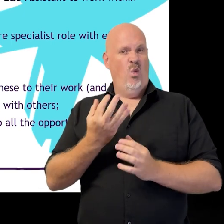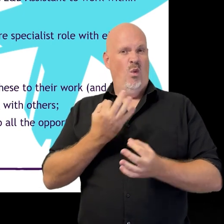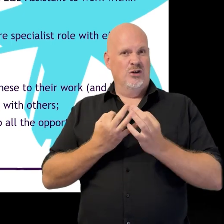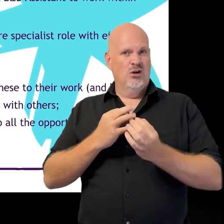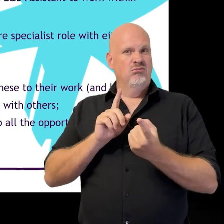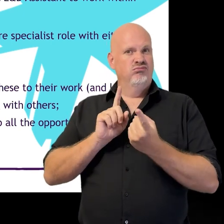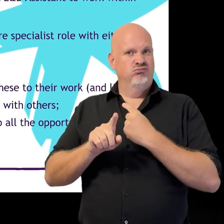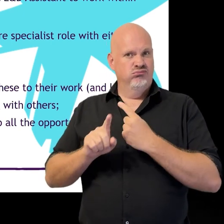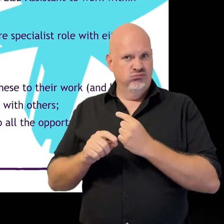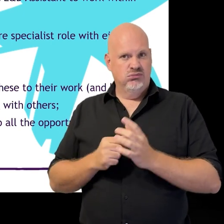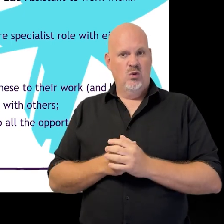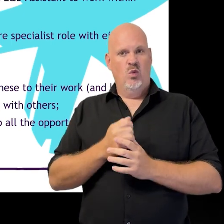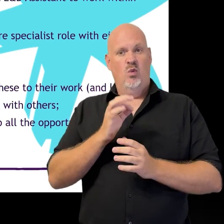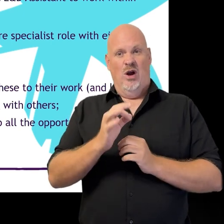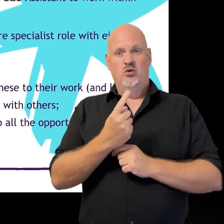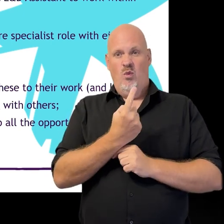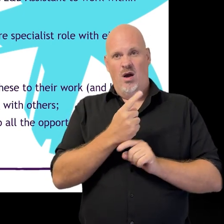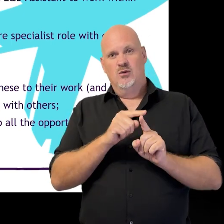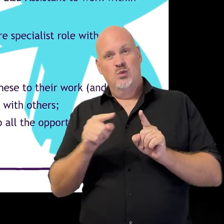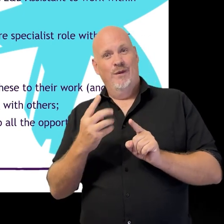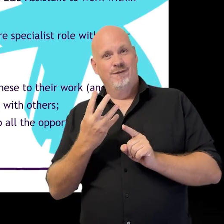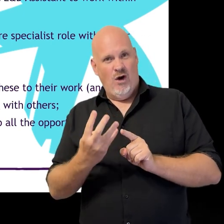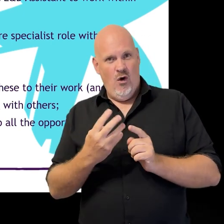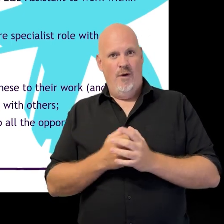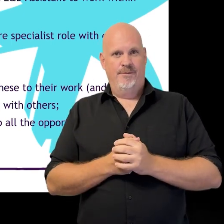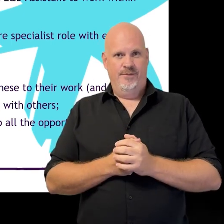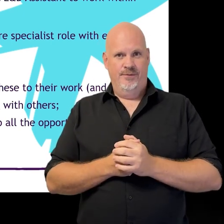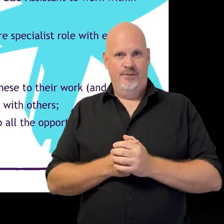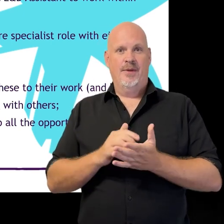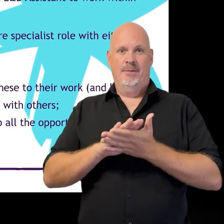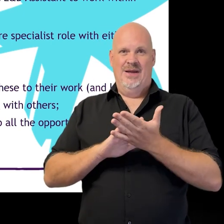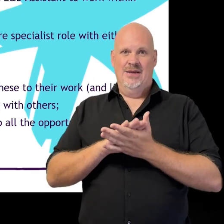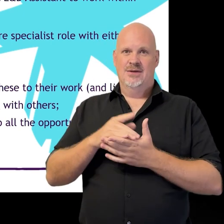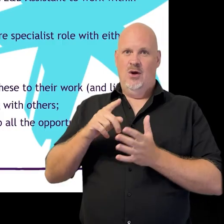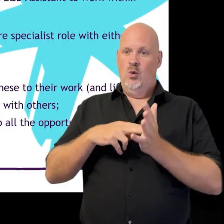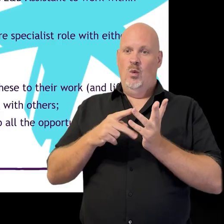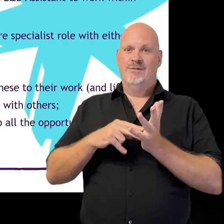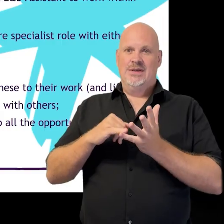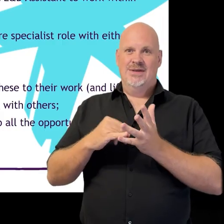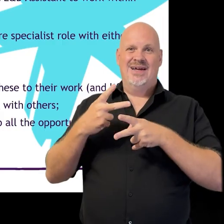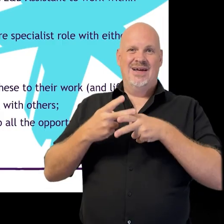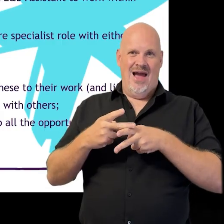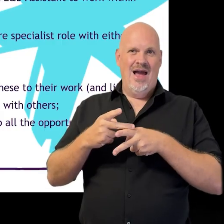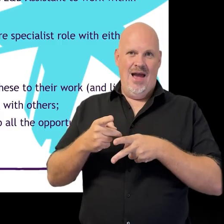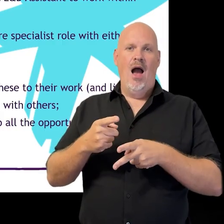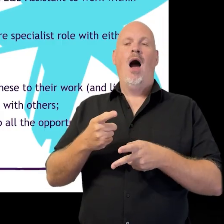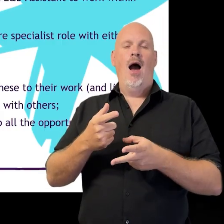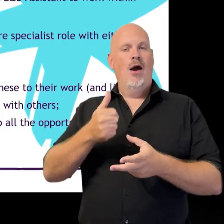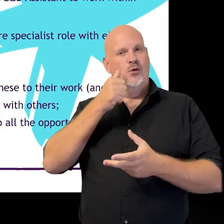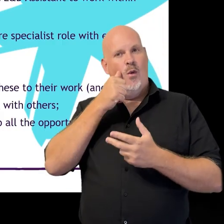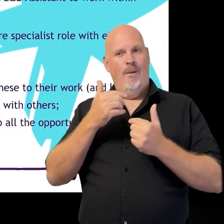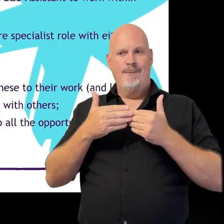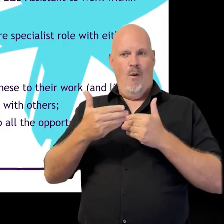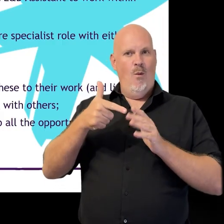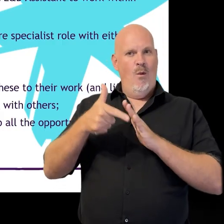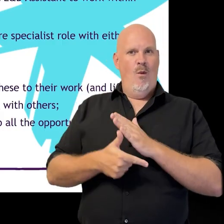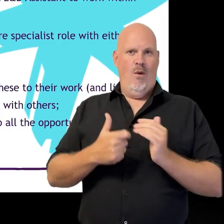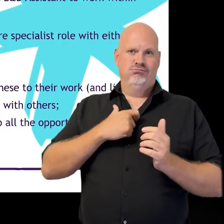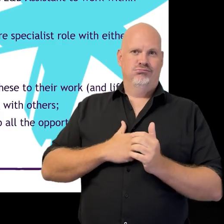loves learning and building skills, who's motivated to take up all the opportunities Novascare can